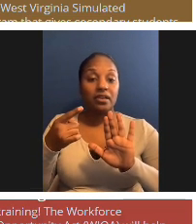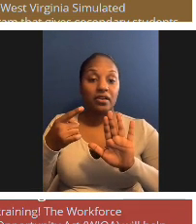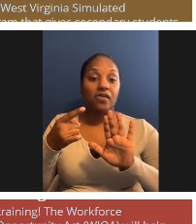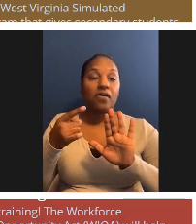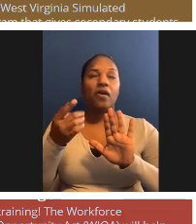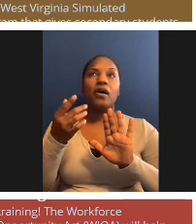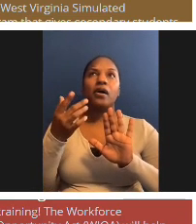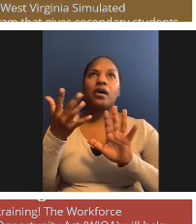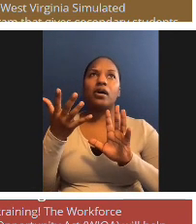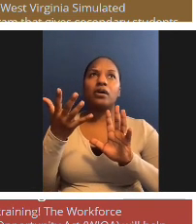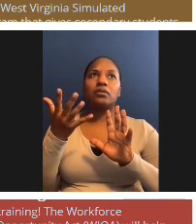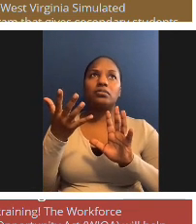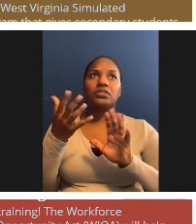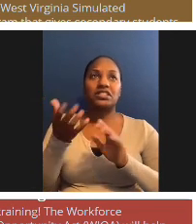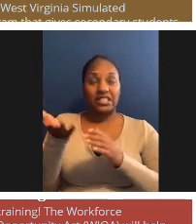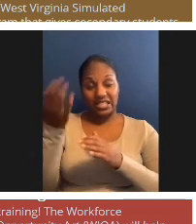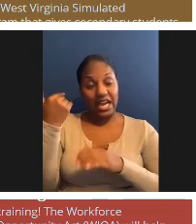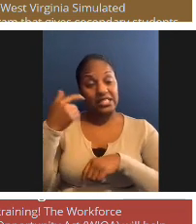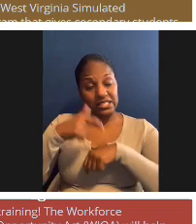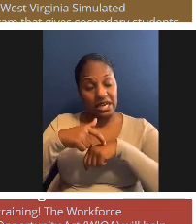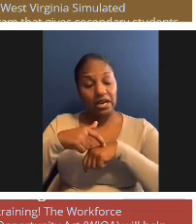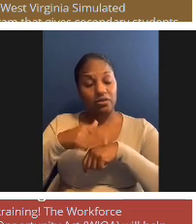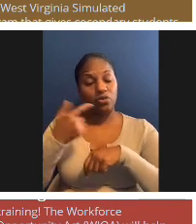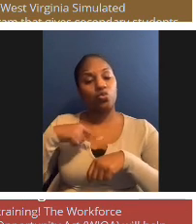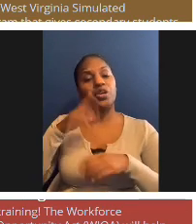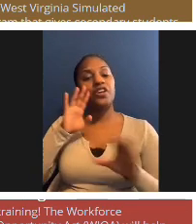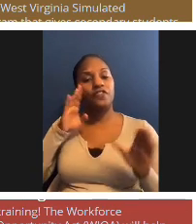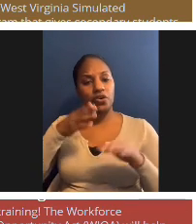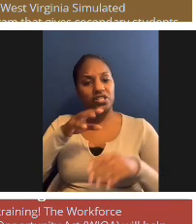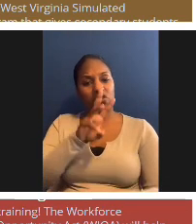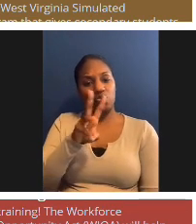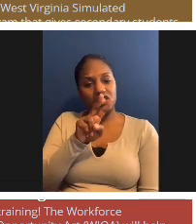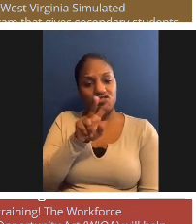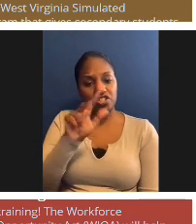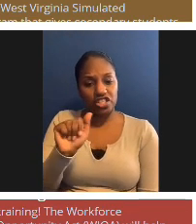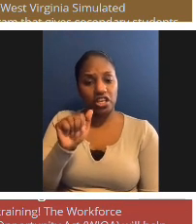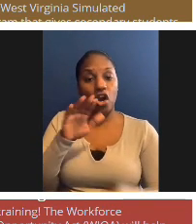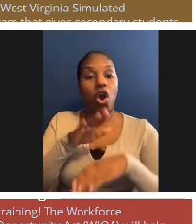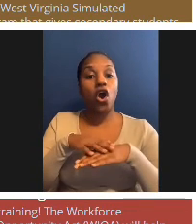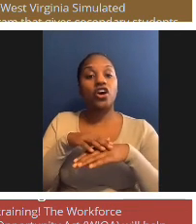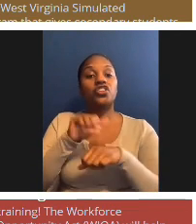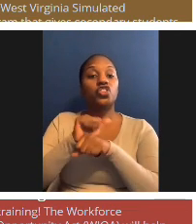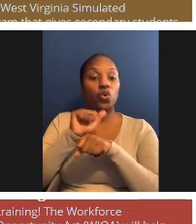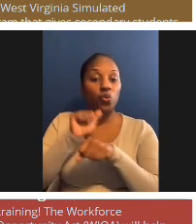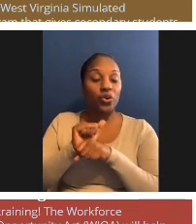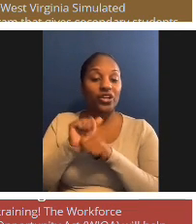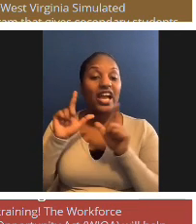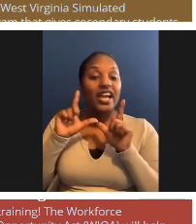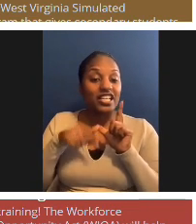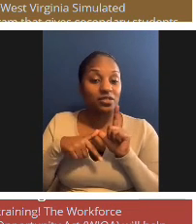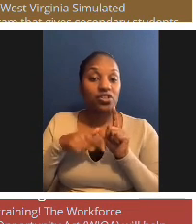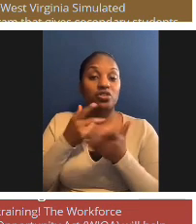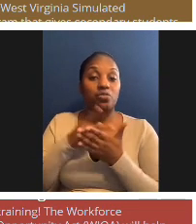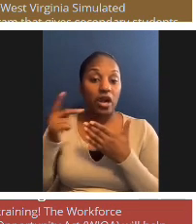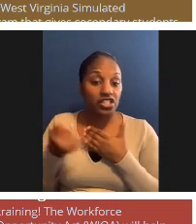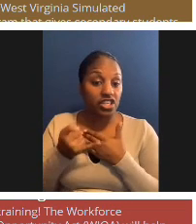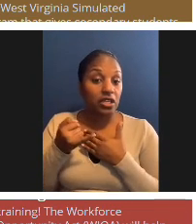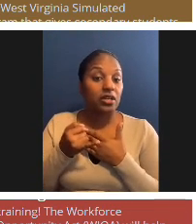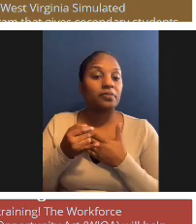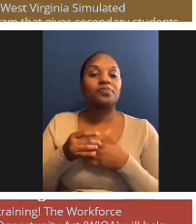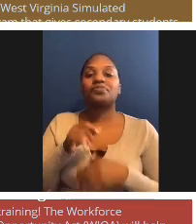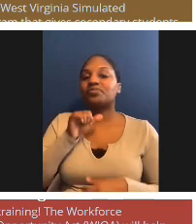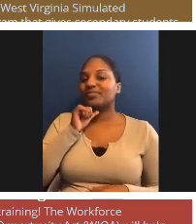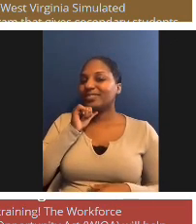last time, we focus in West Virginia on the Work Exploration Project, which is